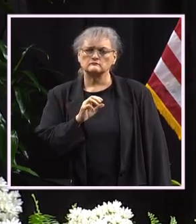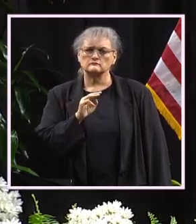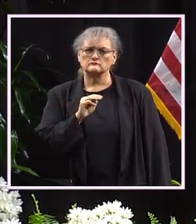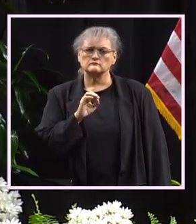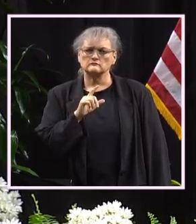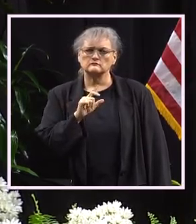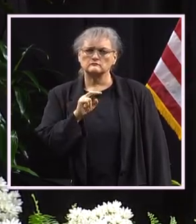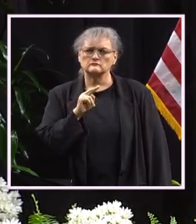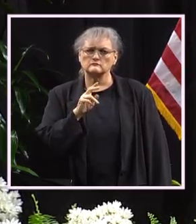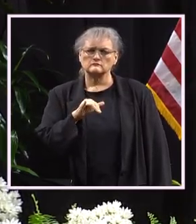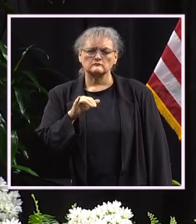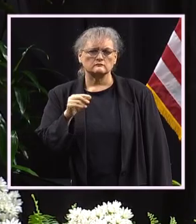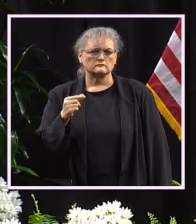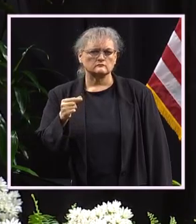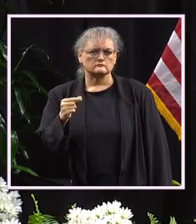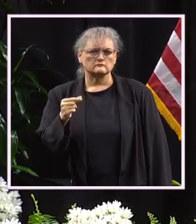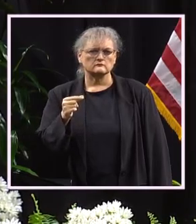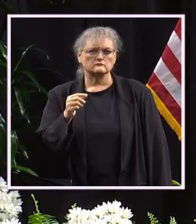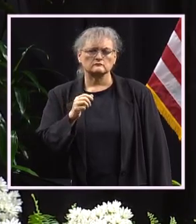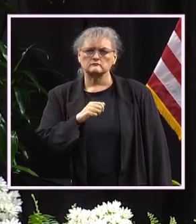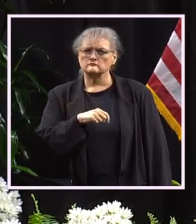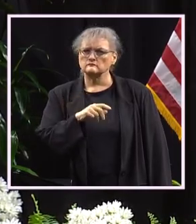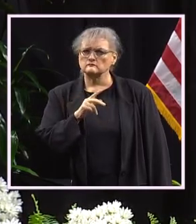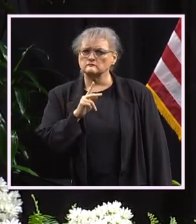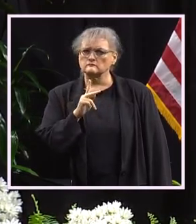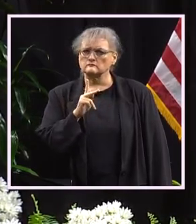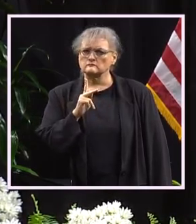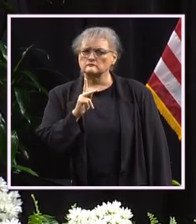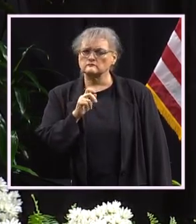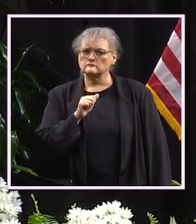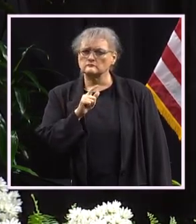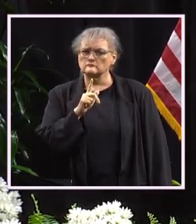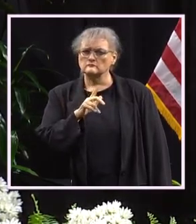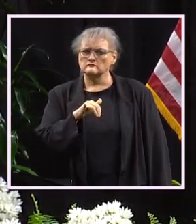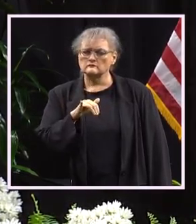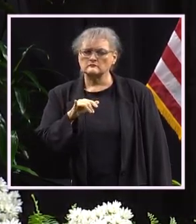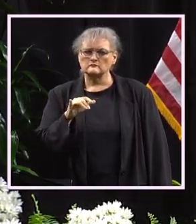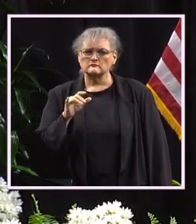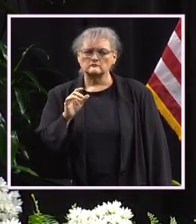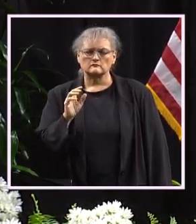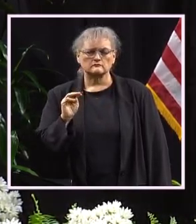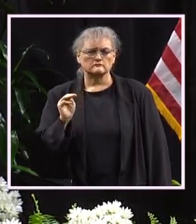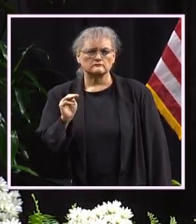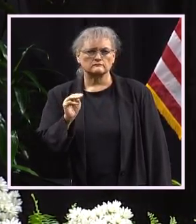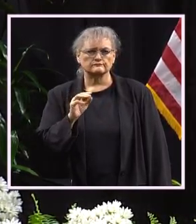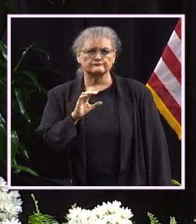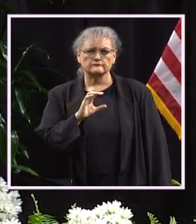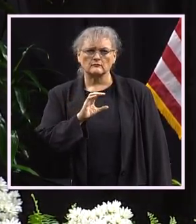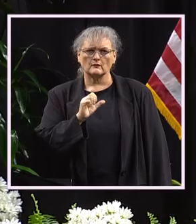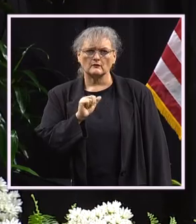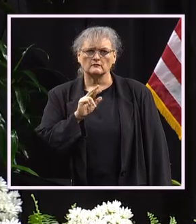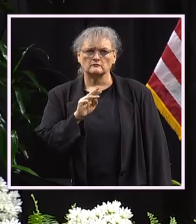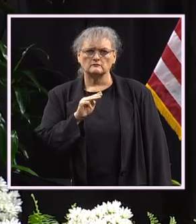Melanie M. Griffin, cum laude. Taylor Rose Guerra, summa cum laude. Carmen Garcia.